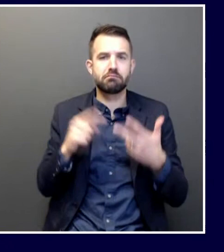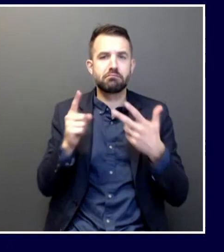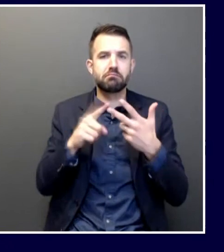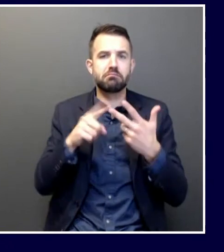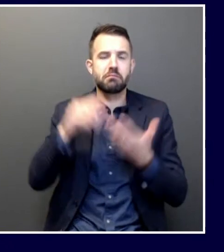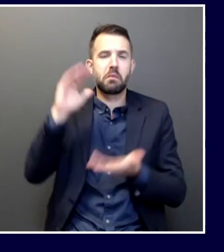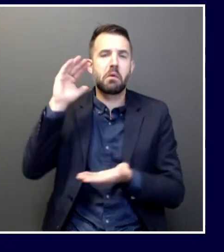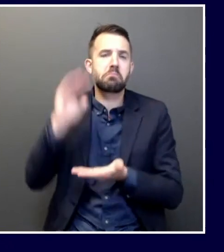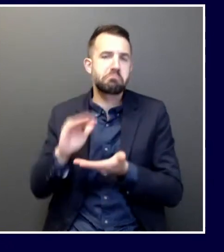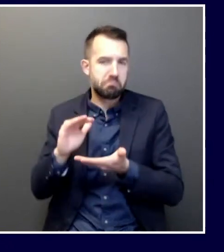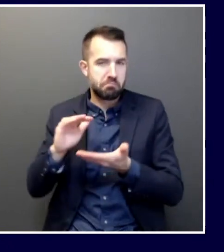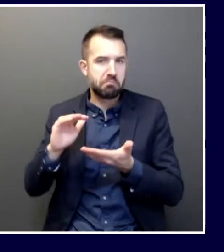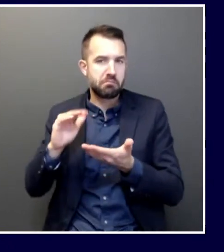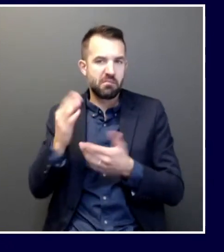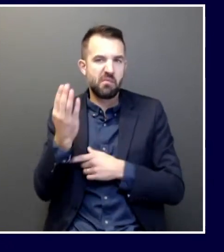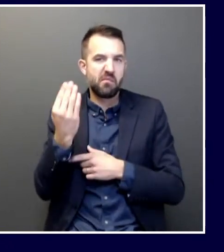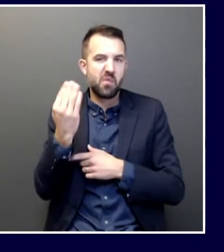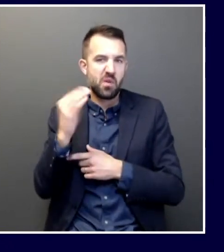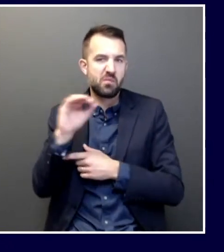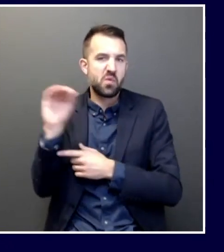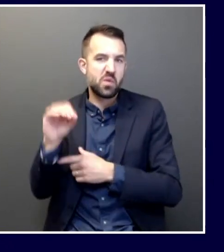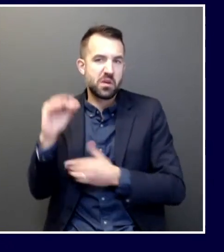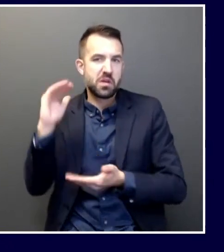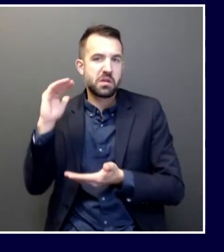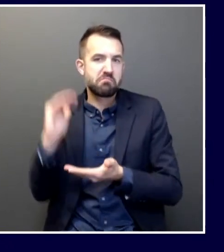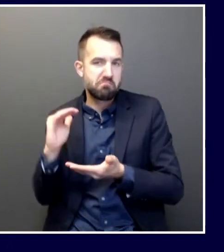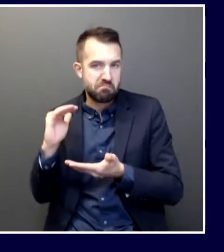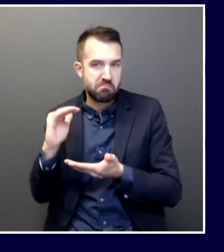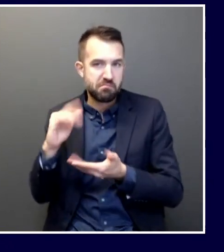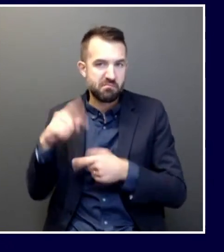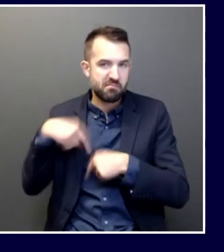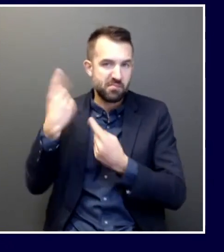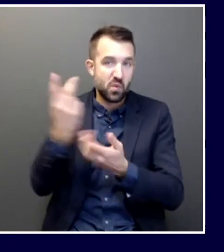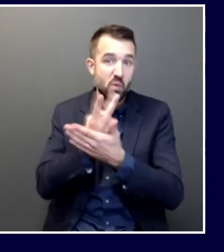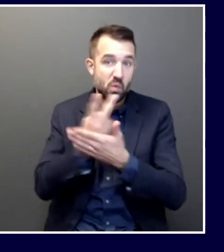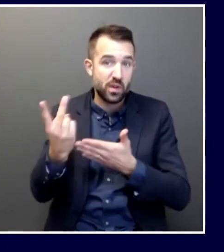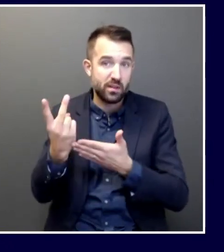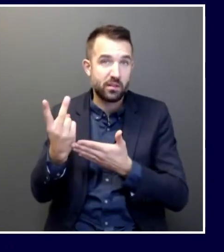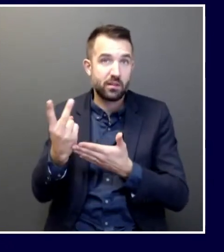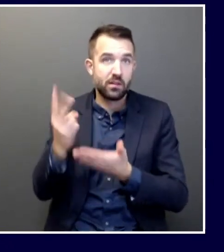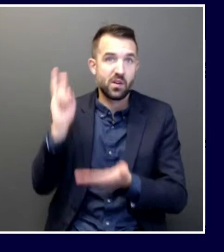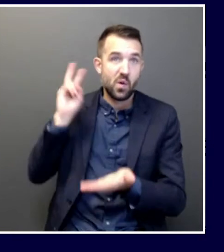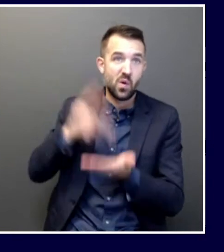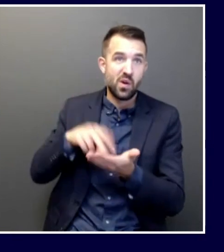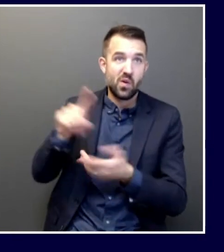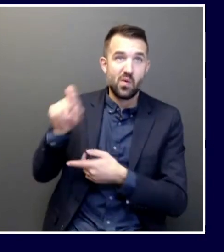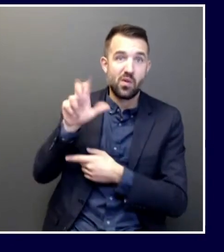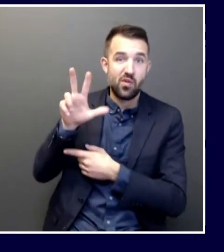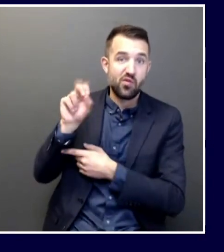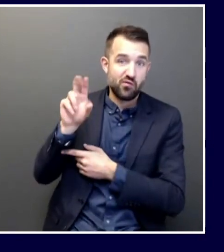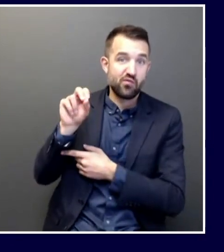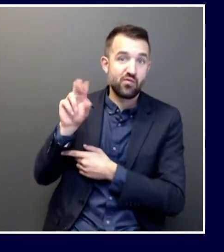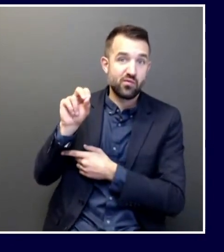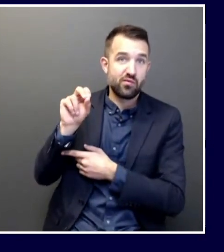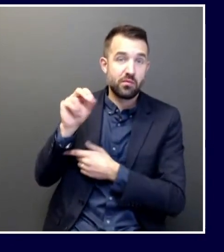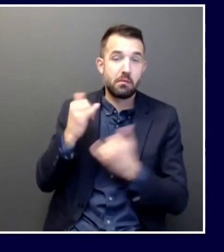by 14% over the past 2 weeks, from around 2,130 to about